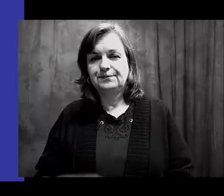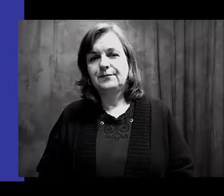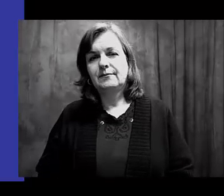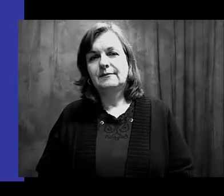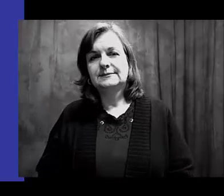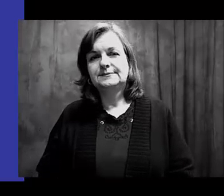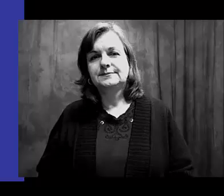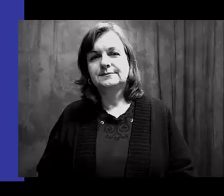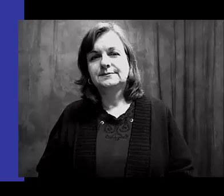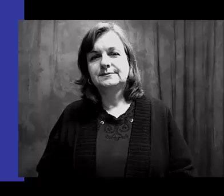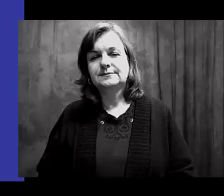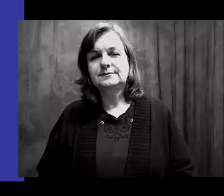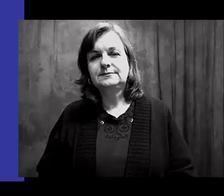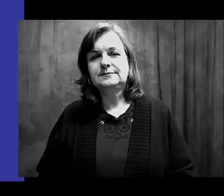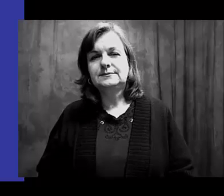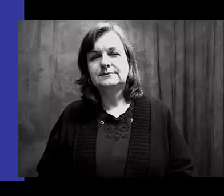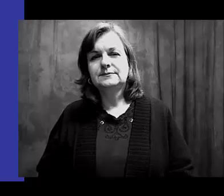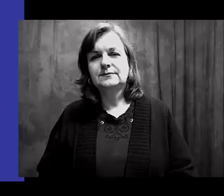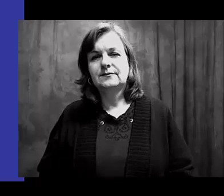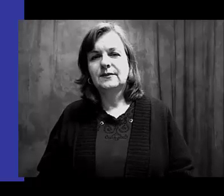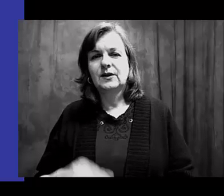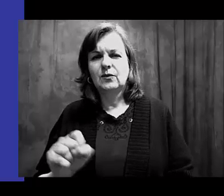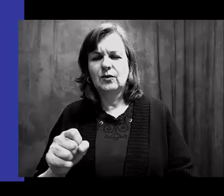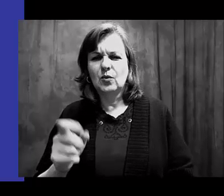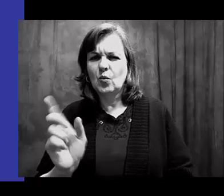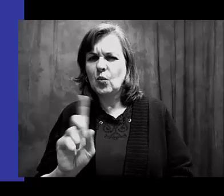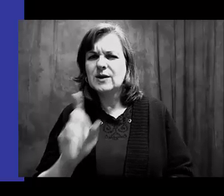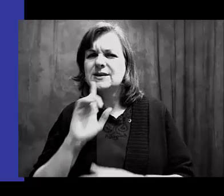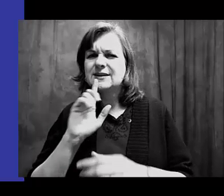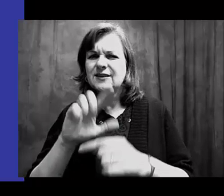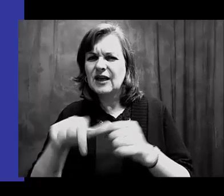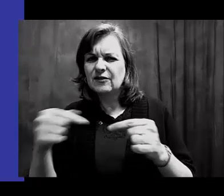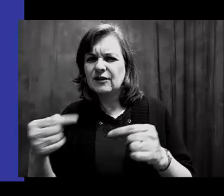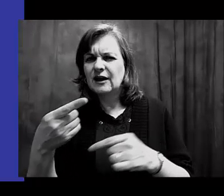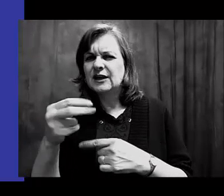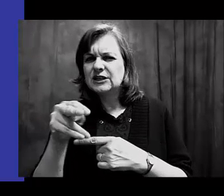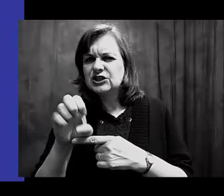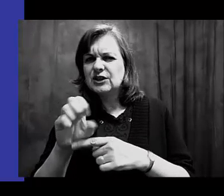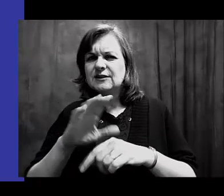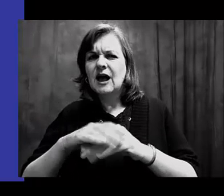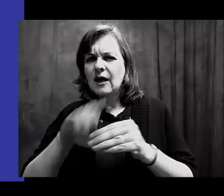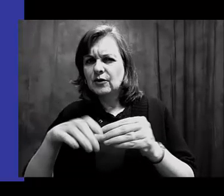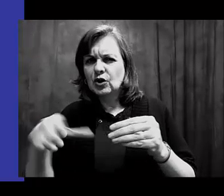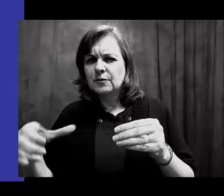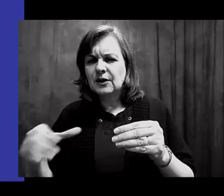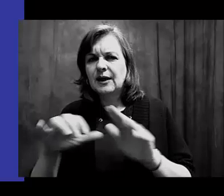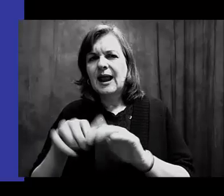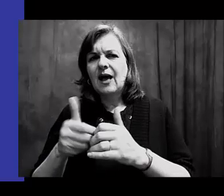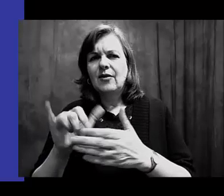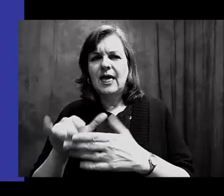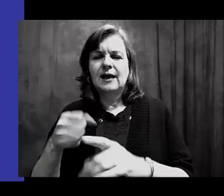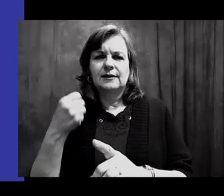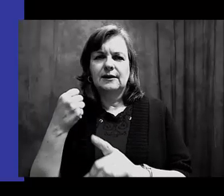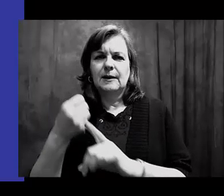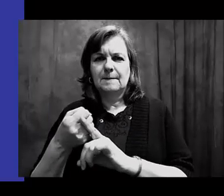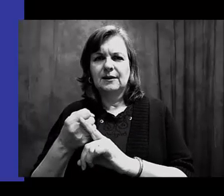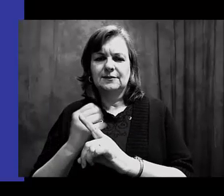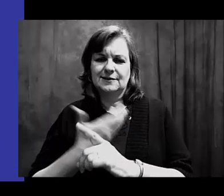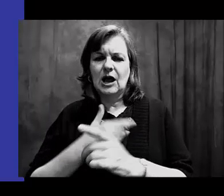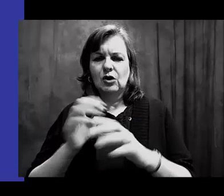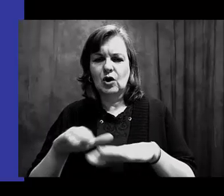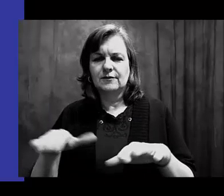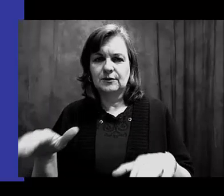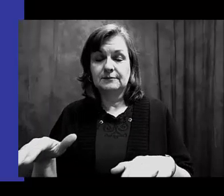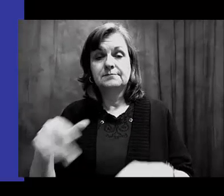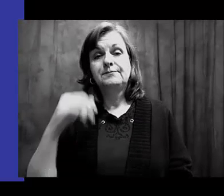actually can think about is where this is placed on the chromosomes and what this actually means for our offspring. So if